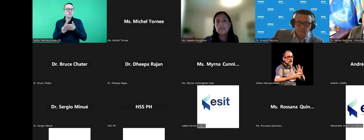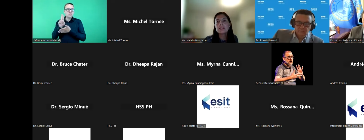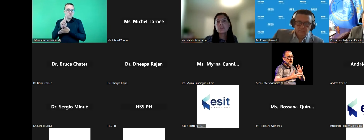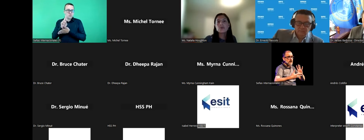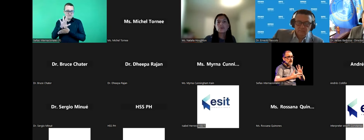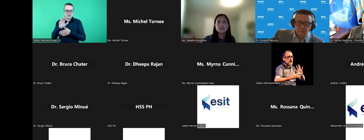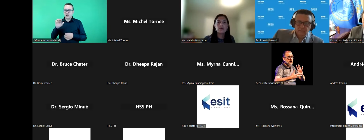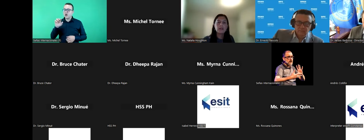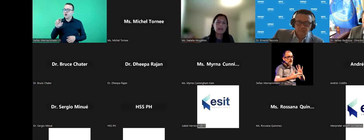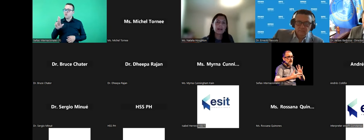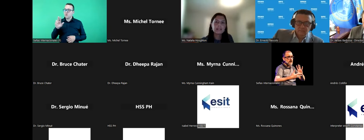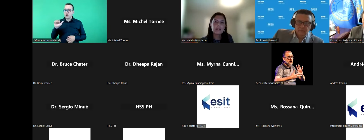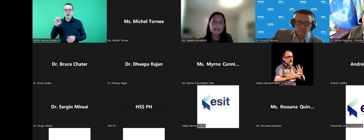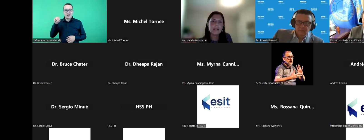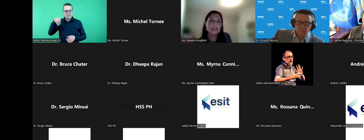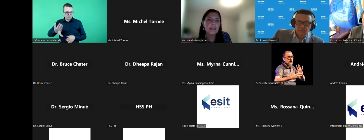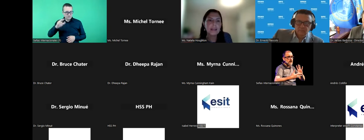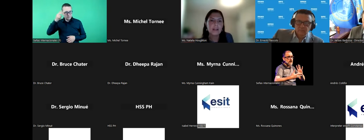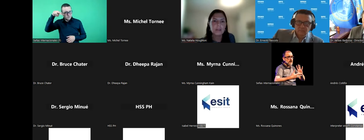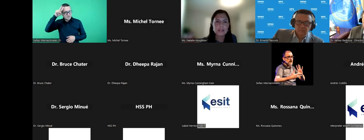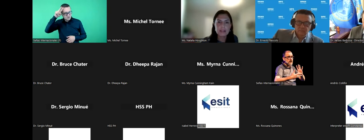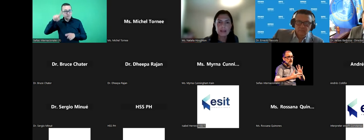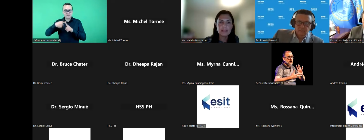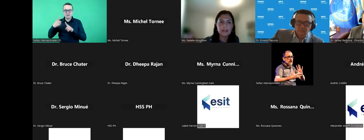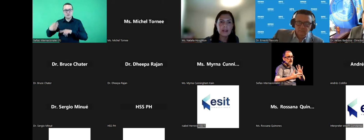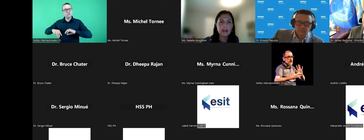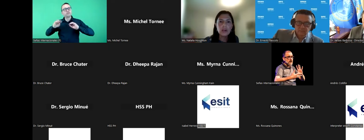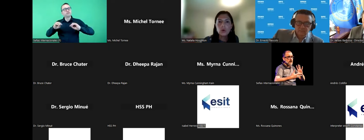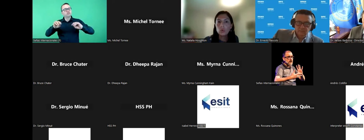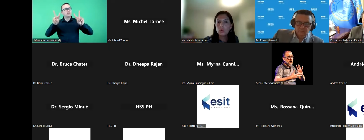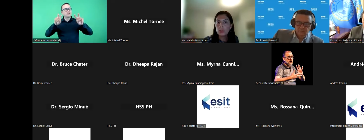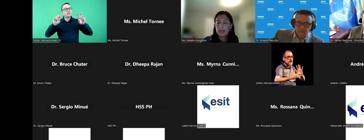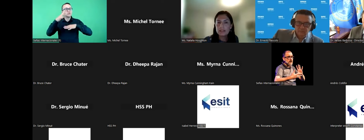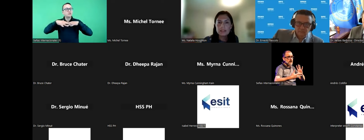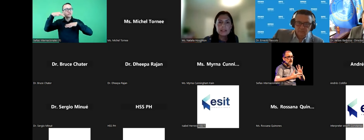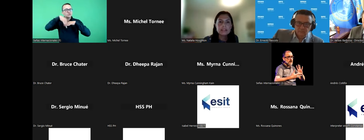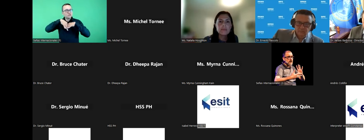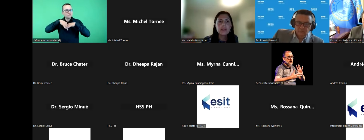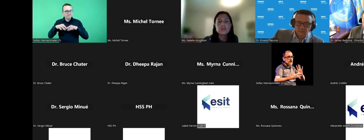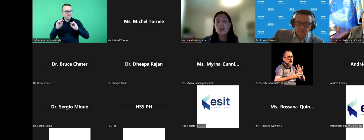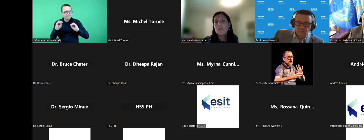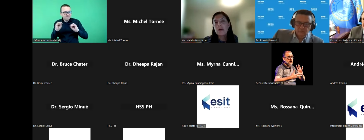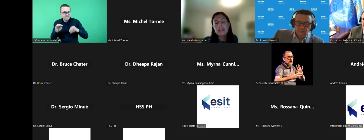honorific accolade from the University of Mexico and also been coordinator for the Indigenous